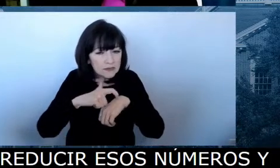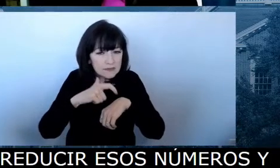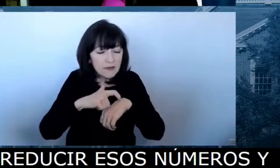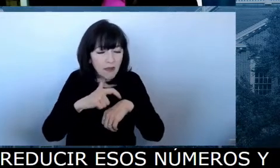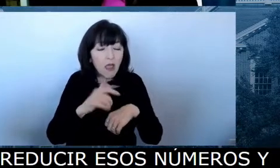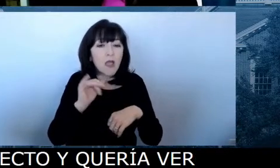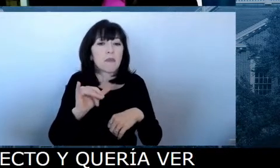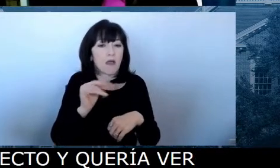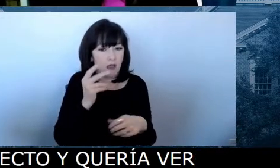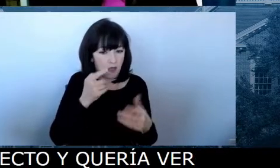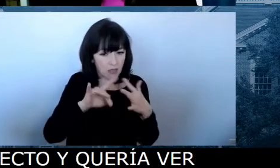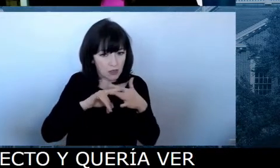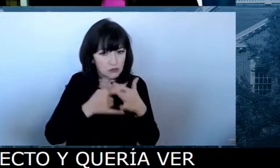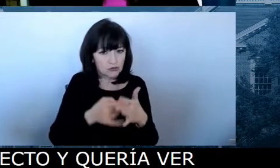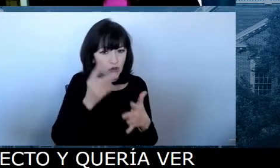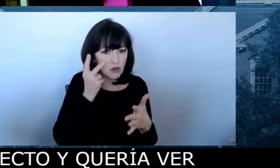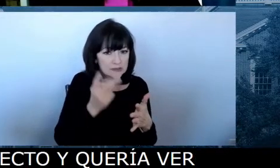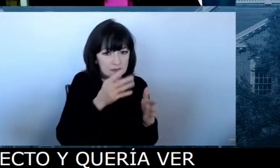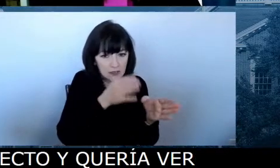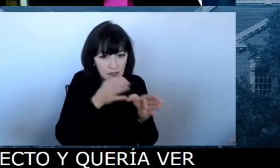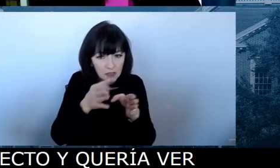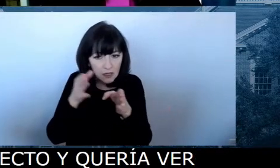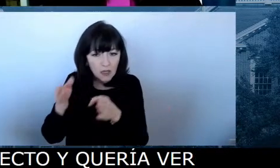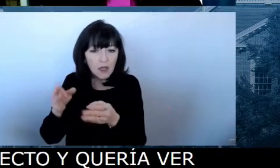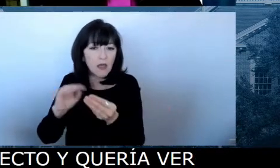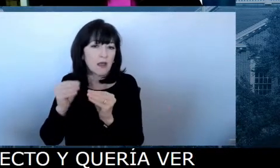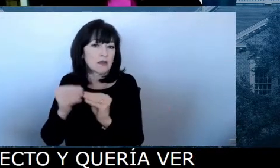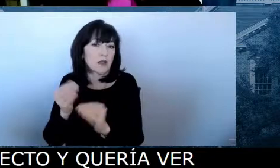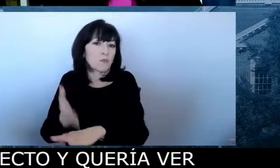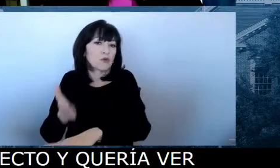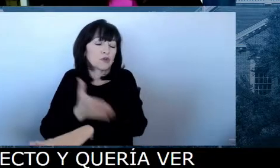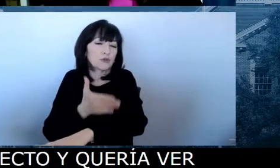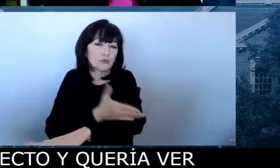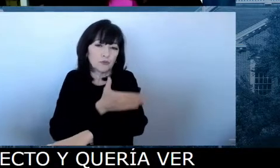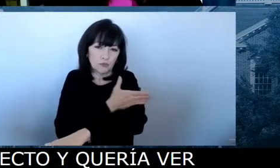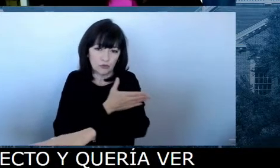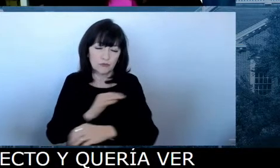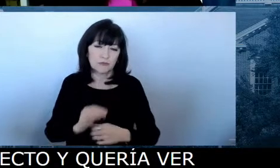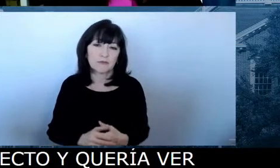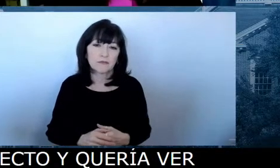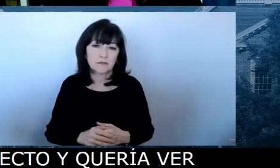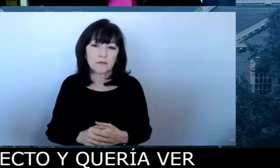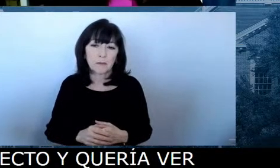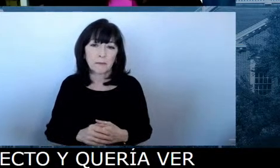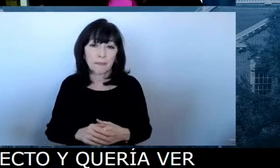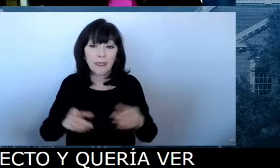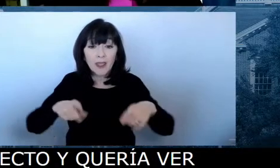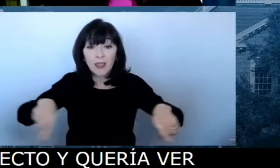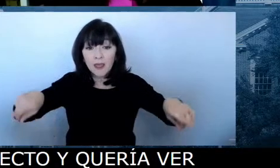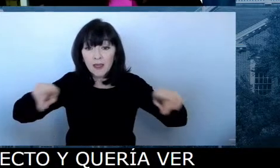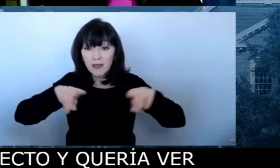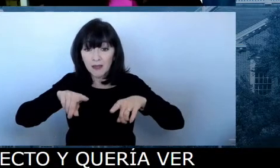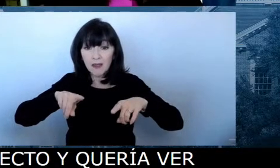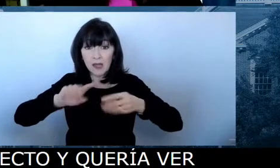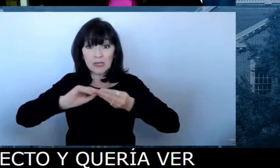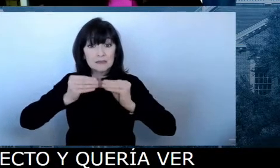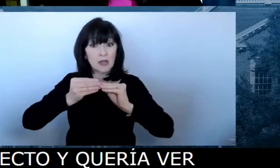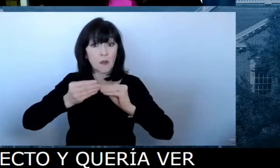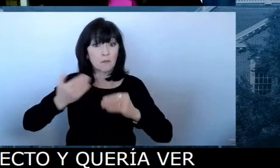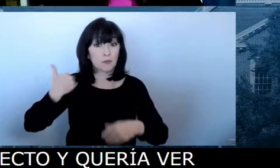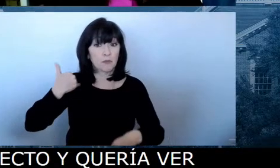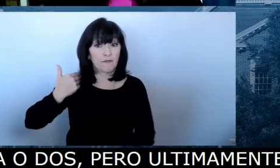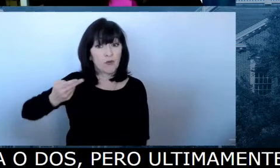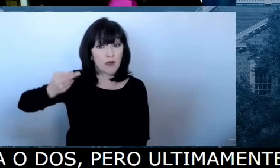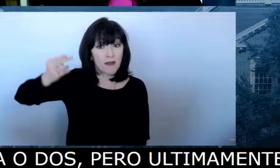of specific measures, the measure for me was the reduction in those numbers, and to